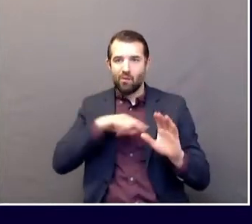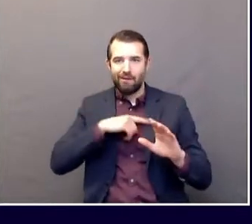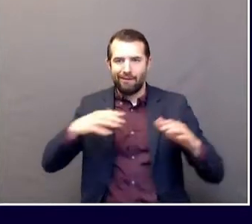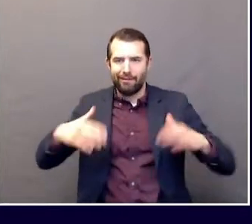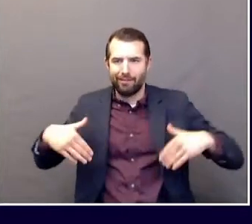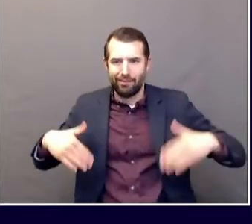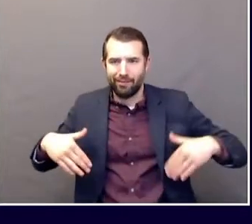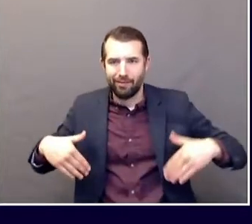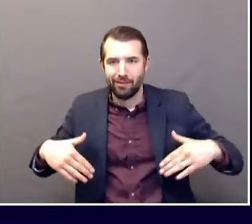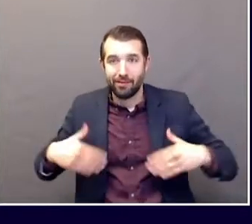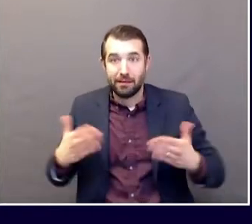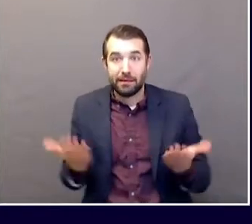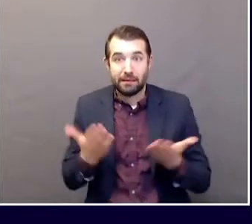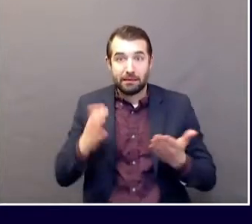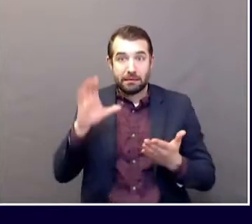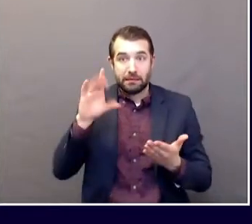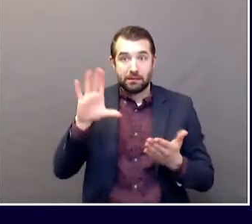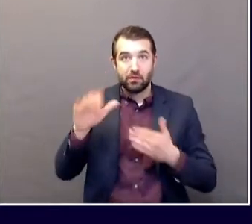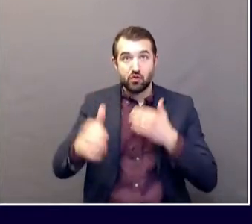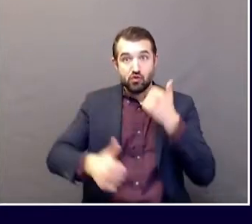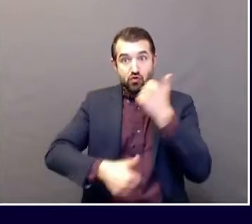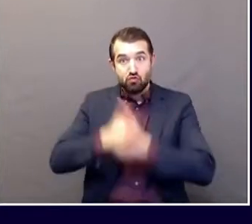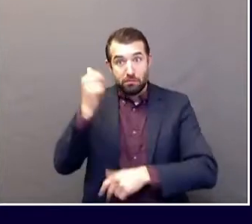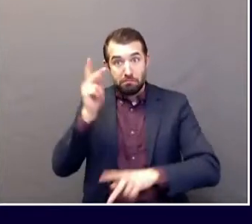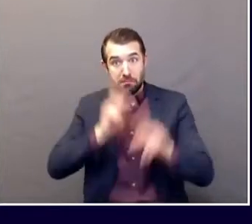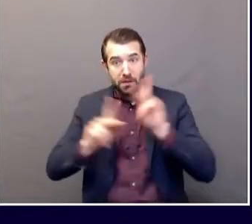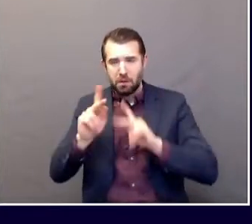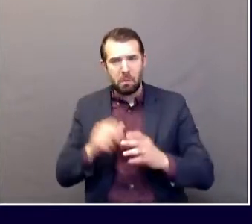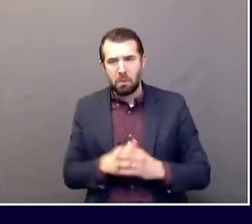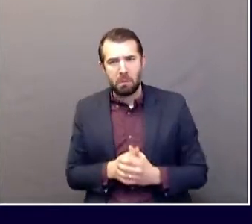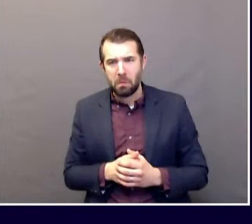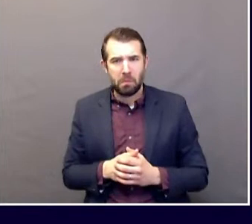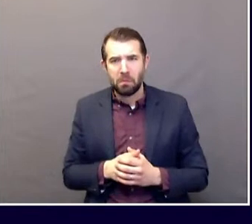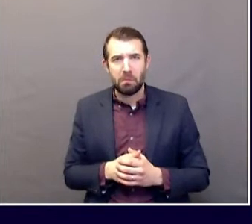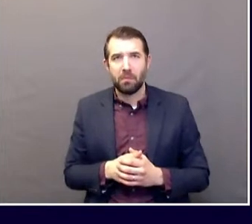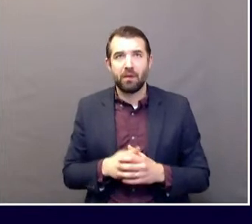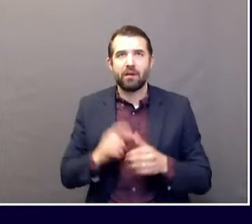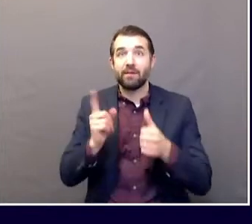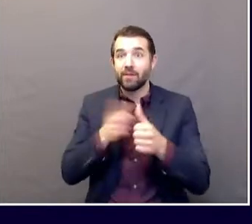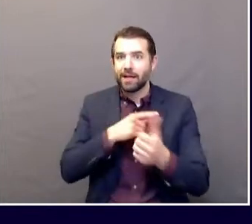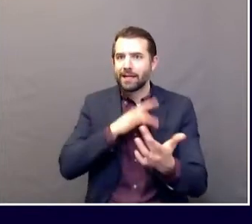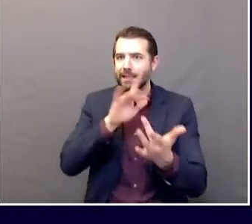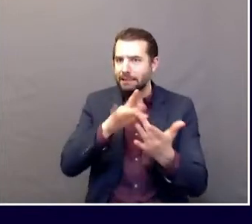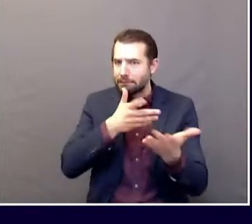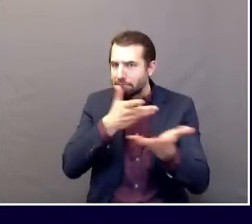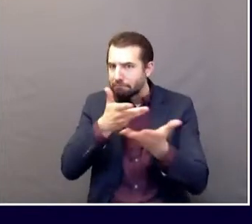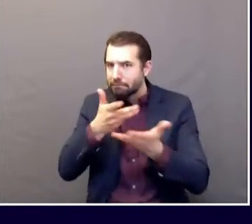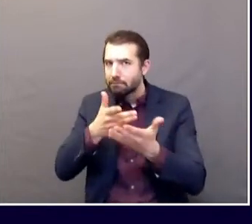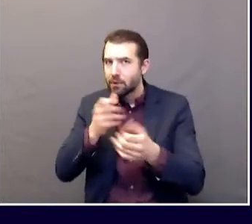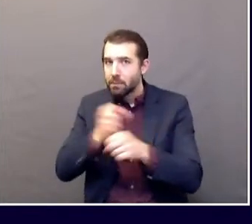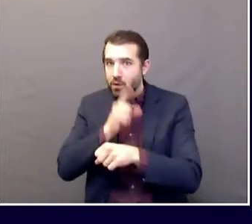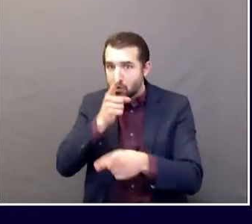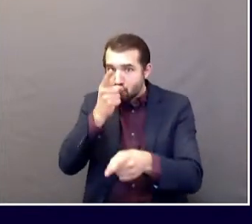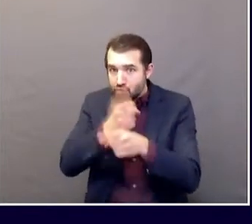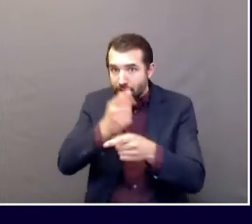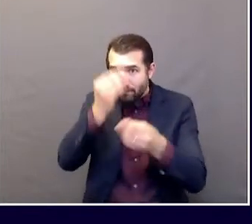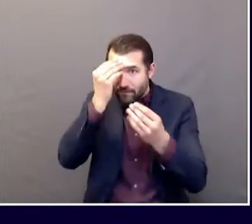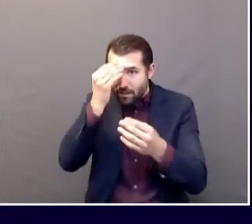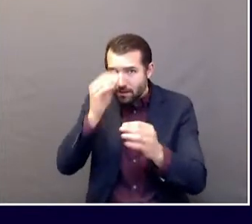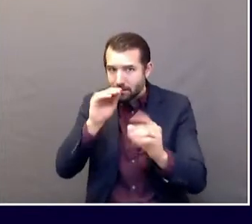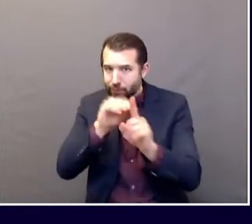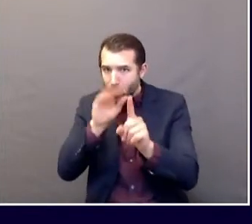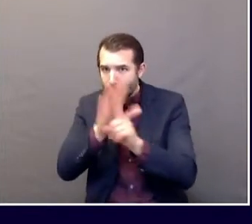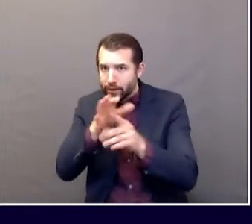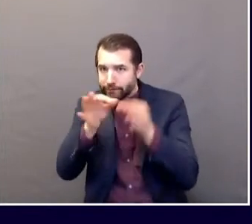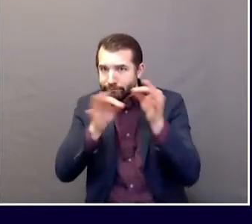do business. We try to work with entities to make sure they have the right education and are operating in compliance with our rules